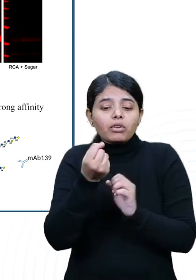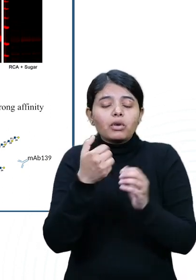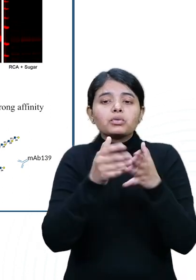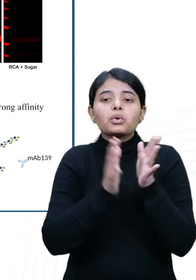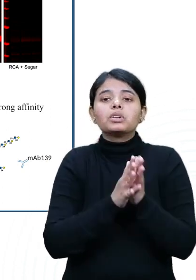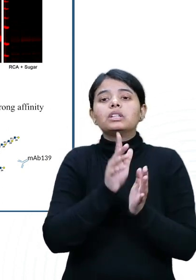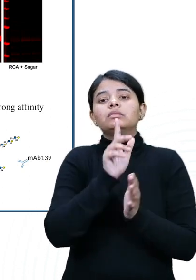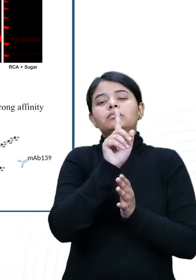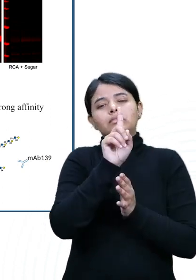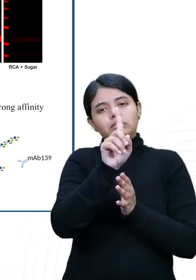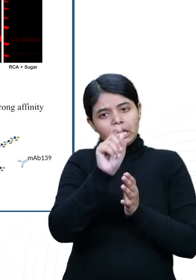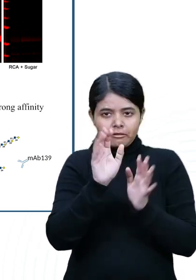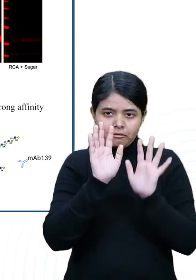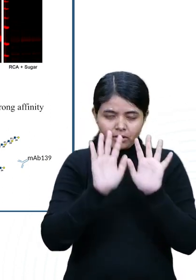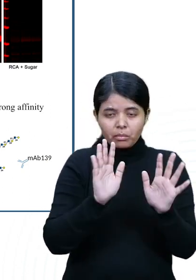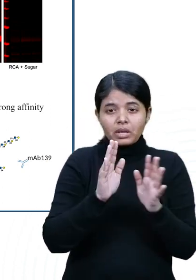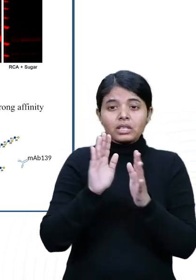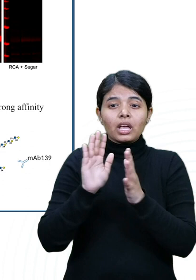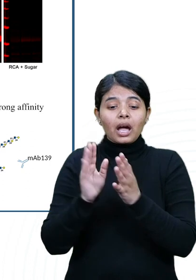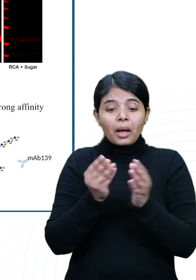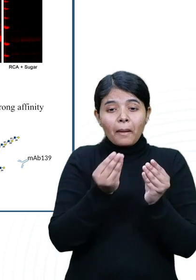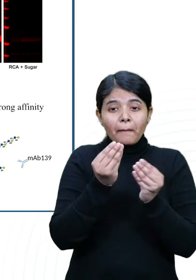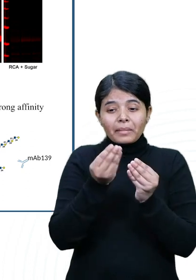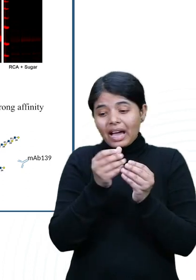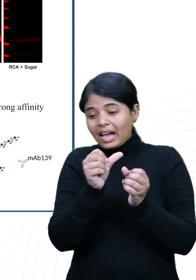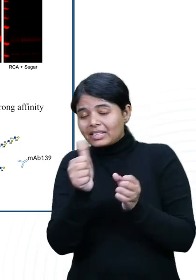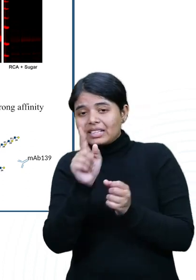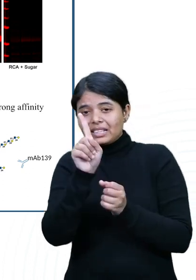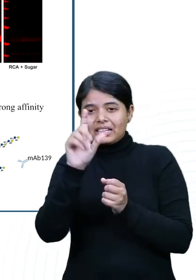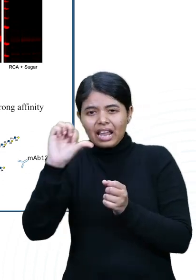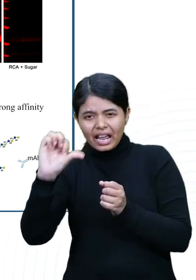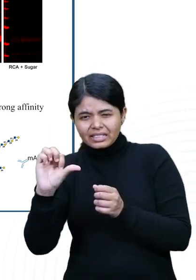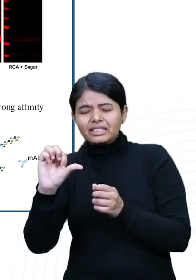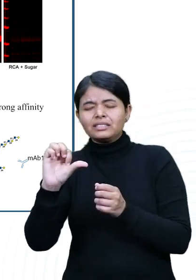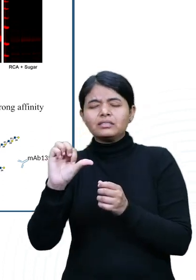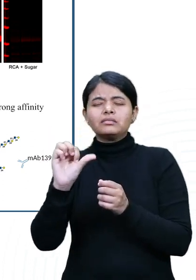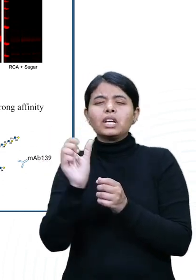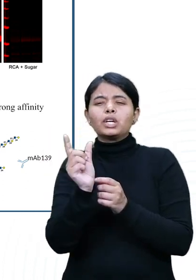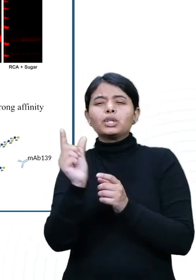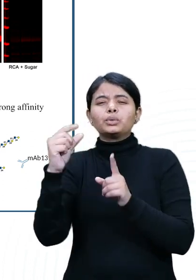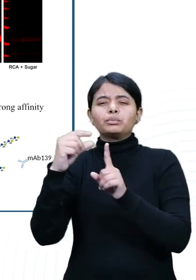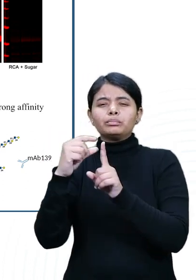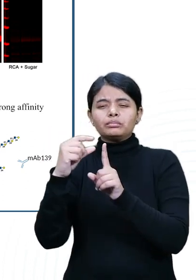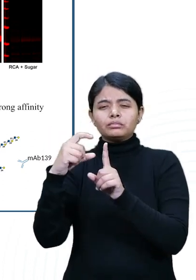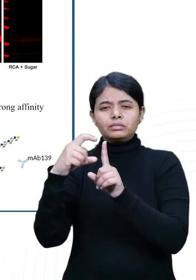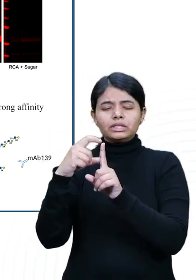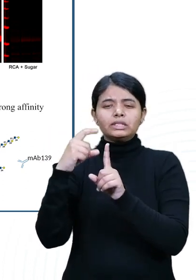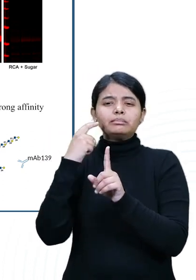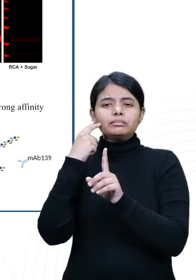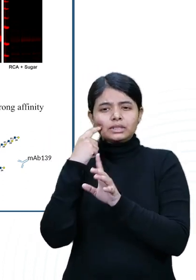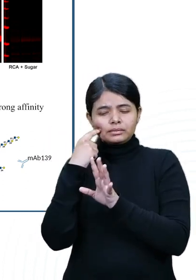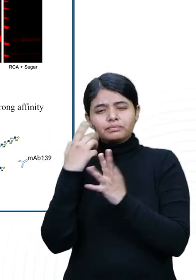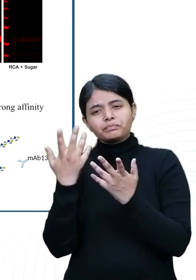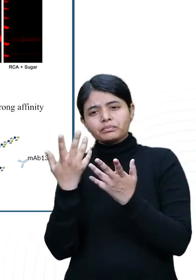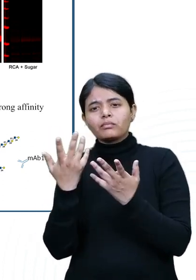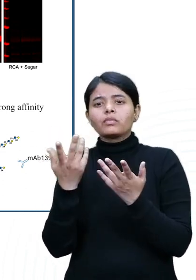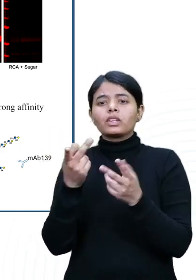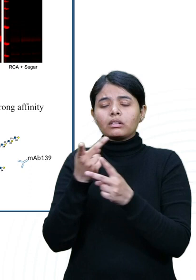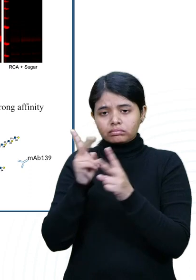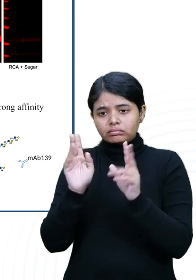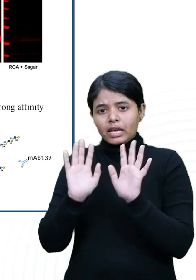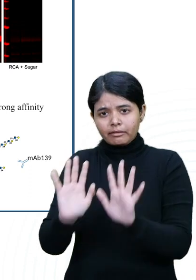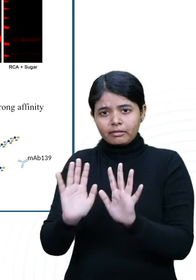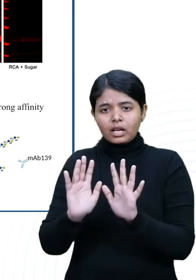Ricin-lectin especially bind to the beta-galactose residues. And we also employed another antibody called MAP139,